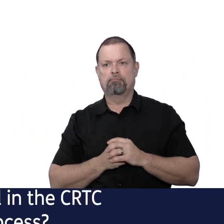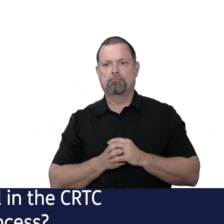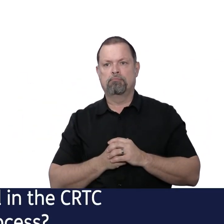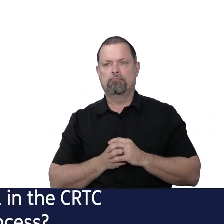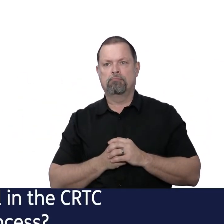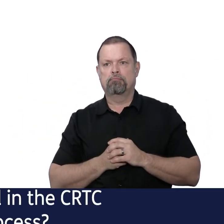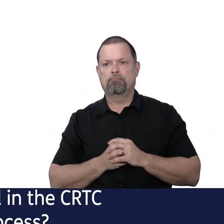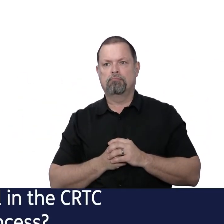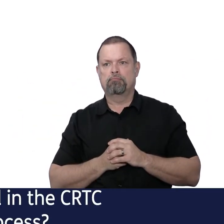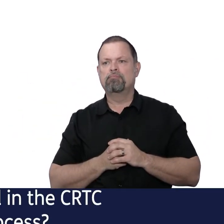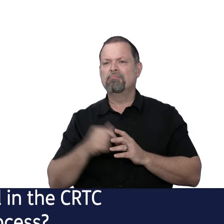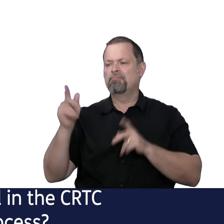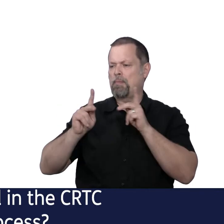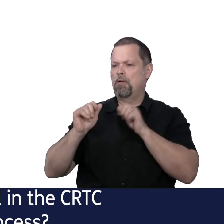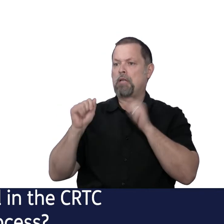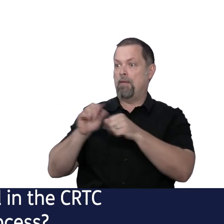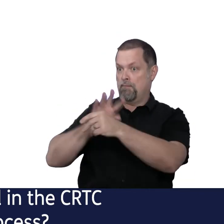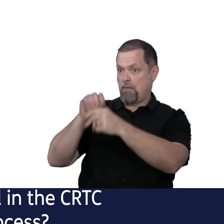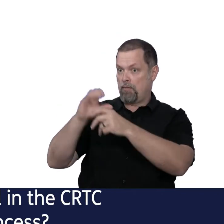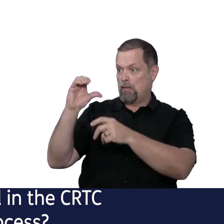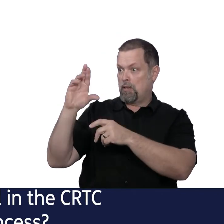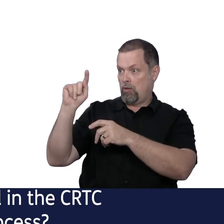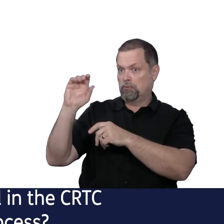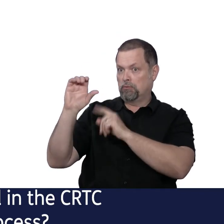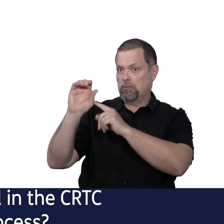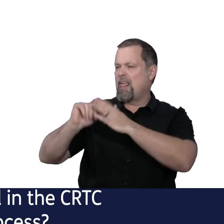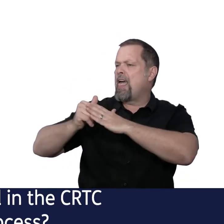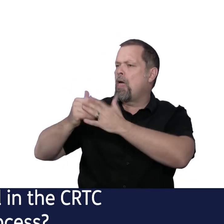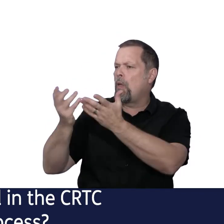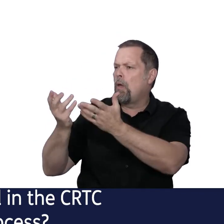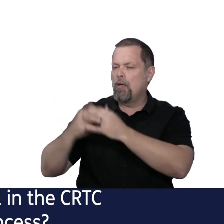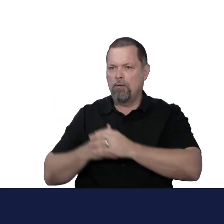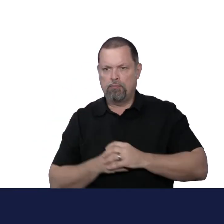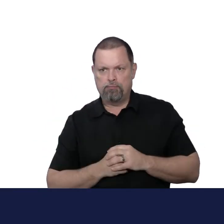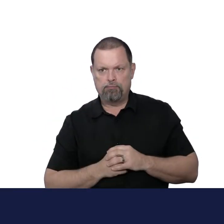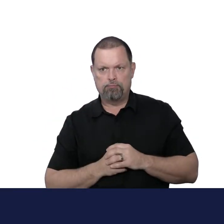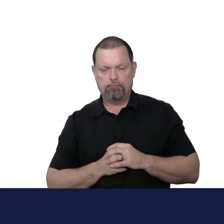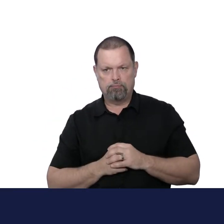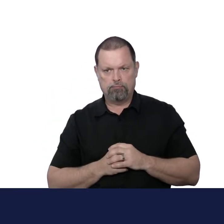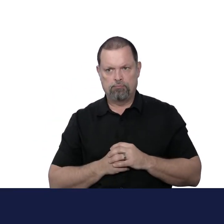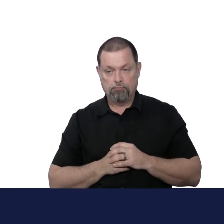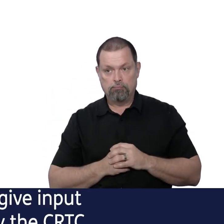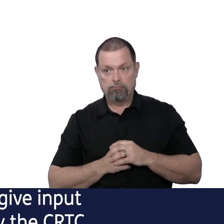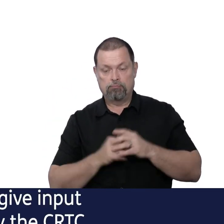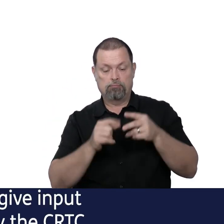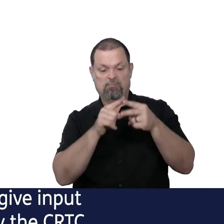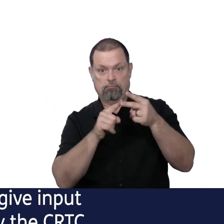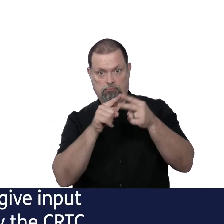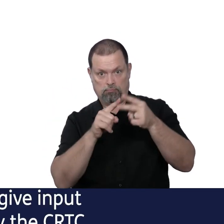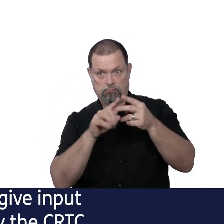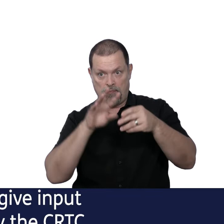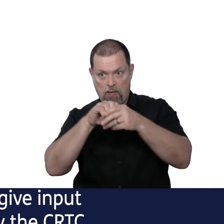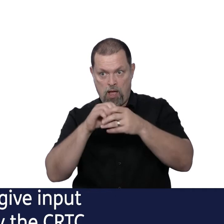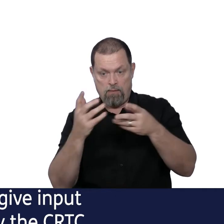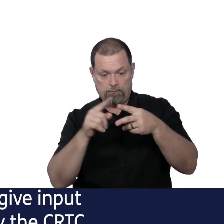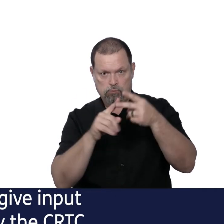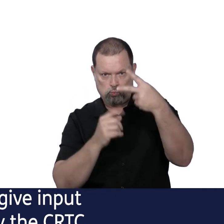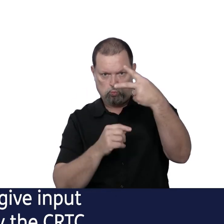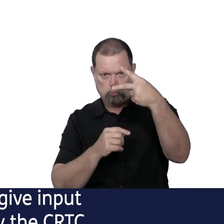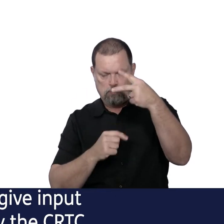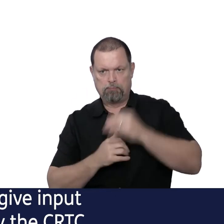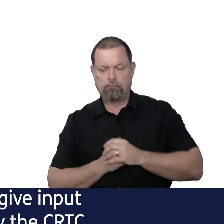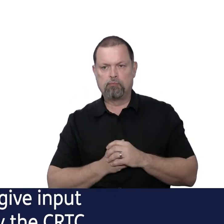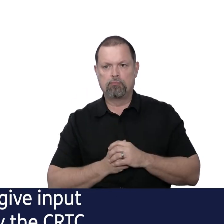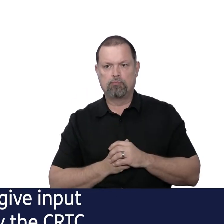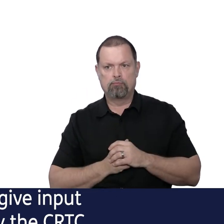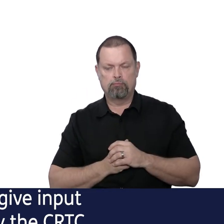How can people get involved in the CRTC regulation making process? There are two chances to give input